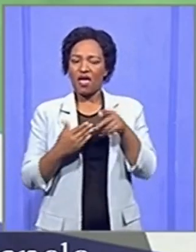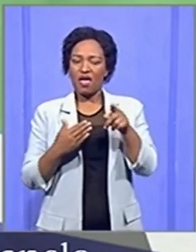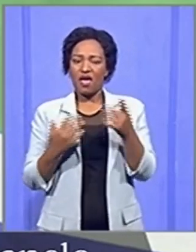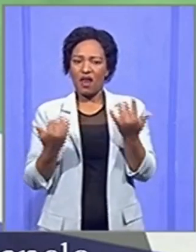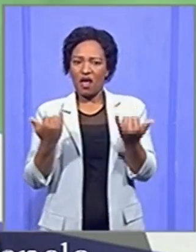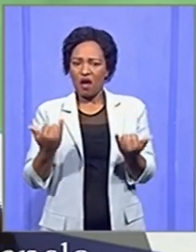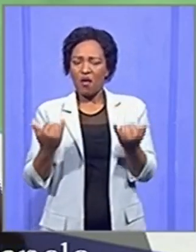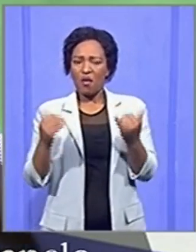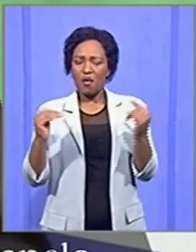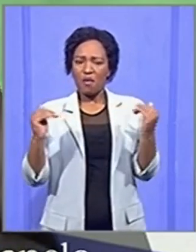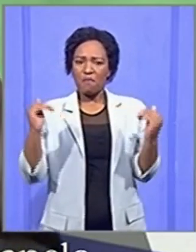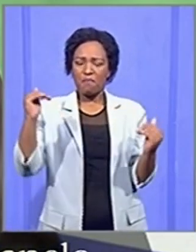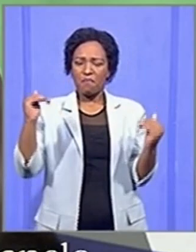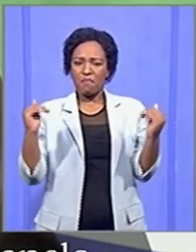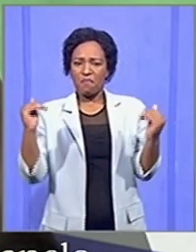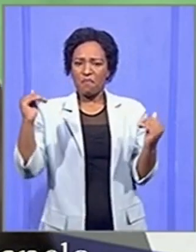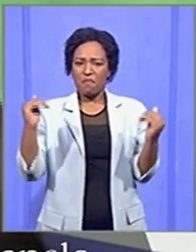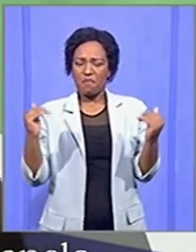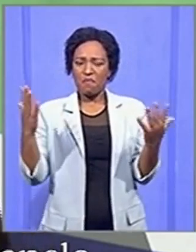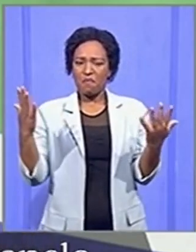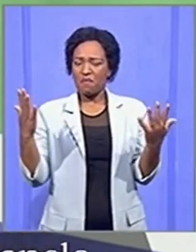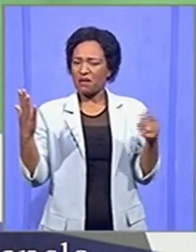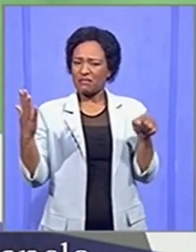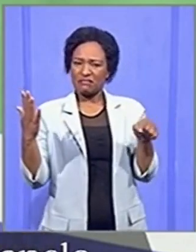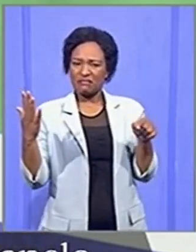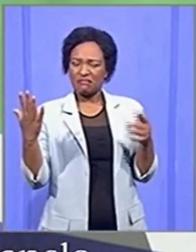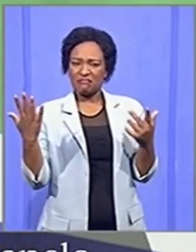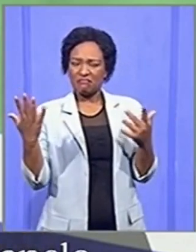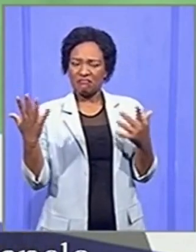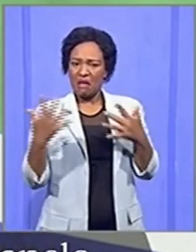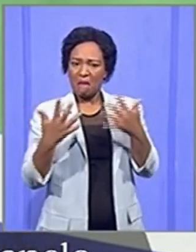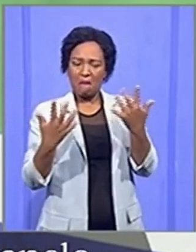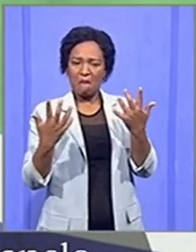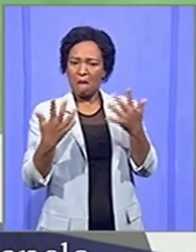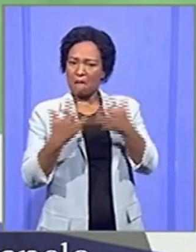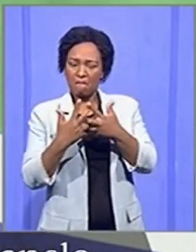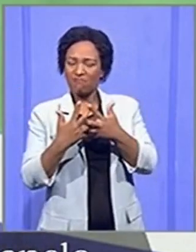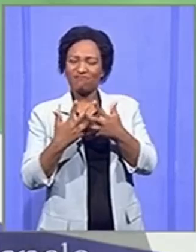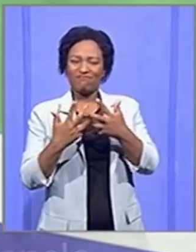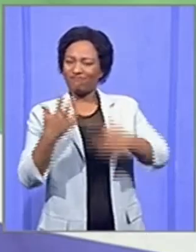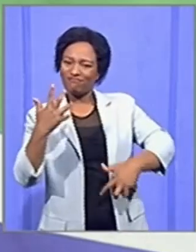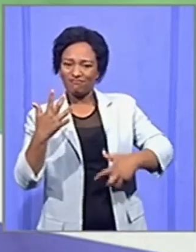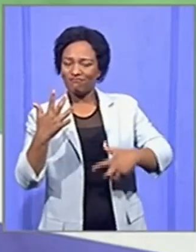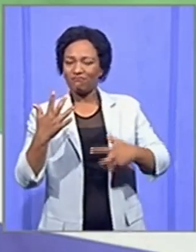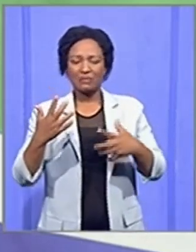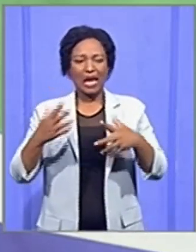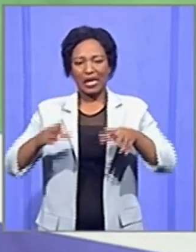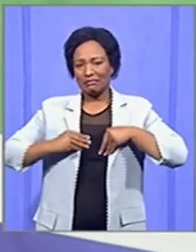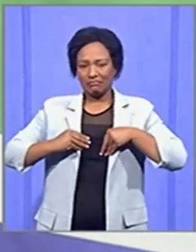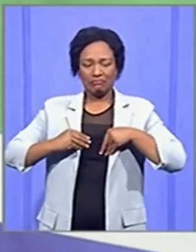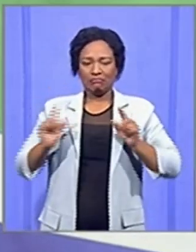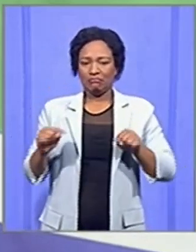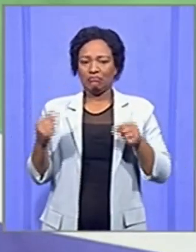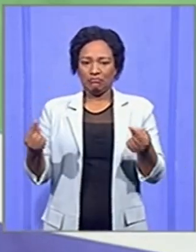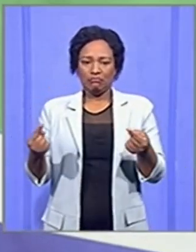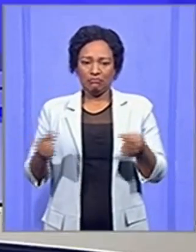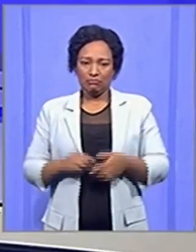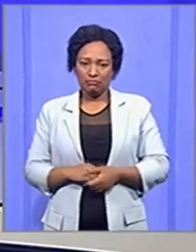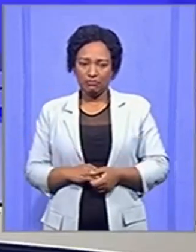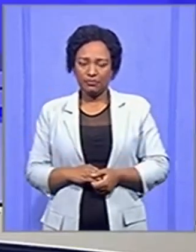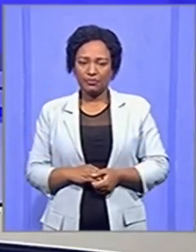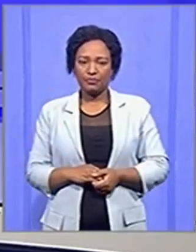fragmented. It is unsuitable and it is wholly unacceptable.